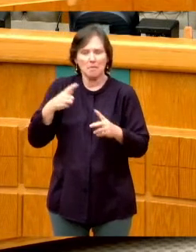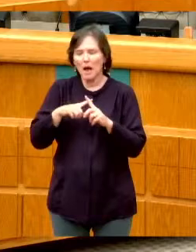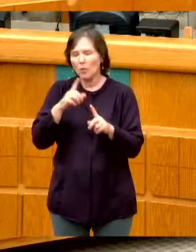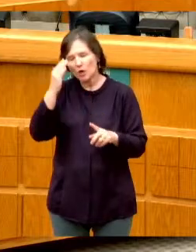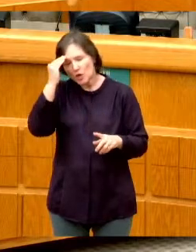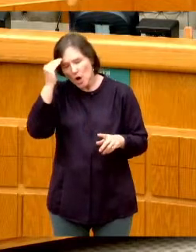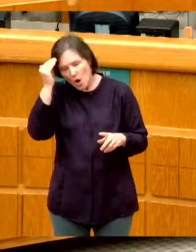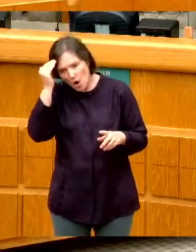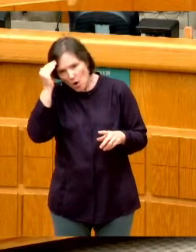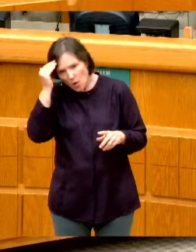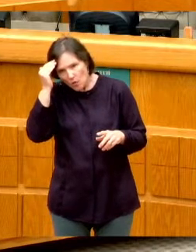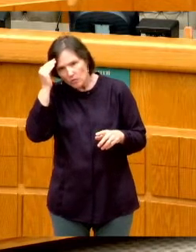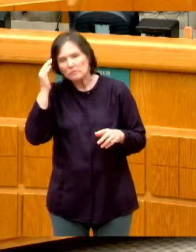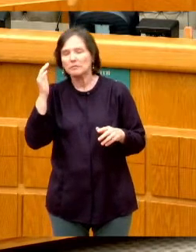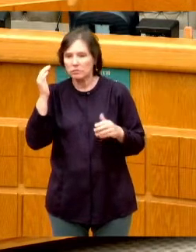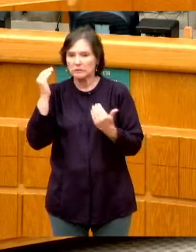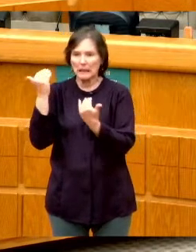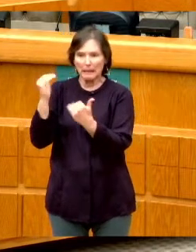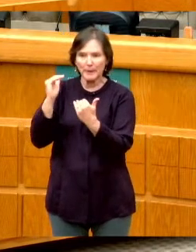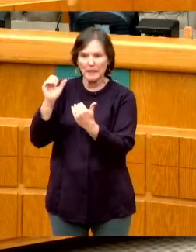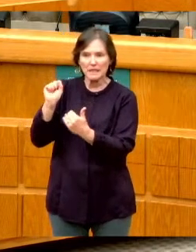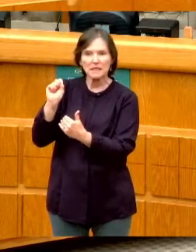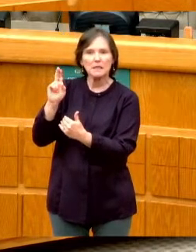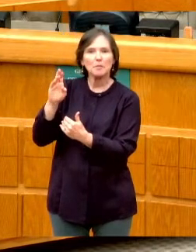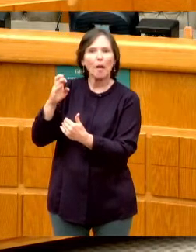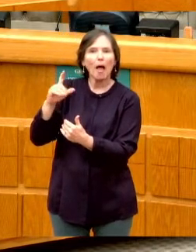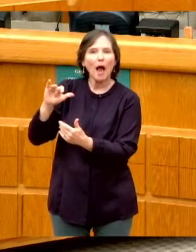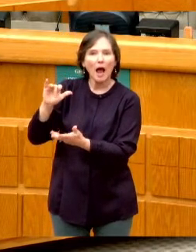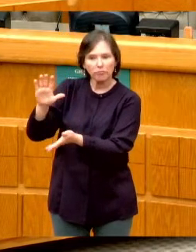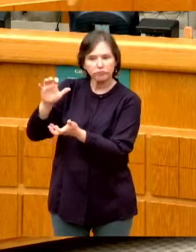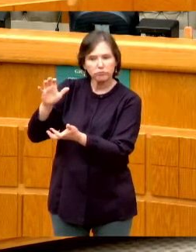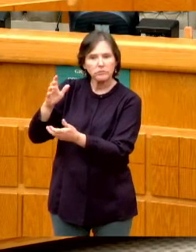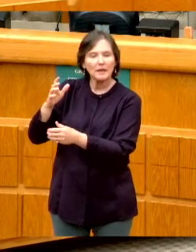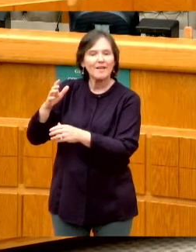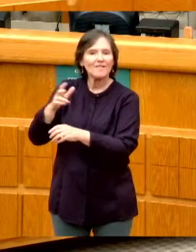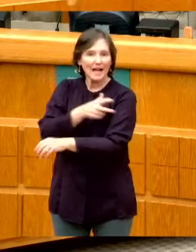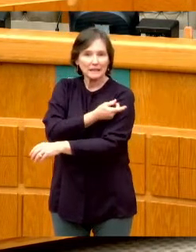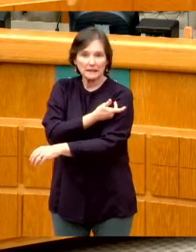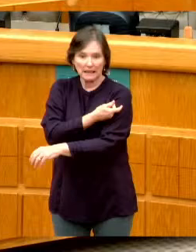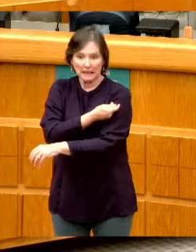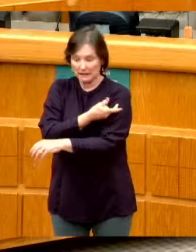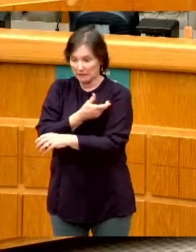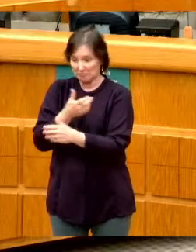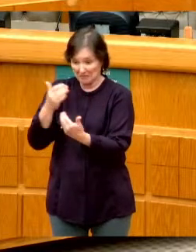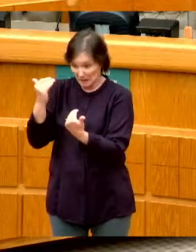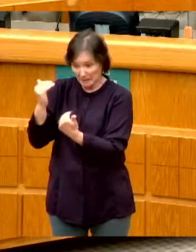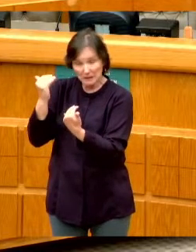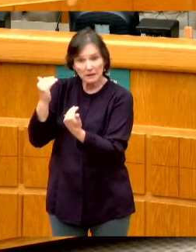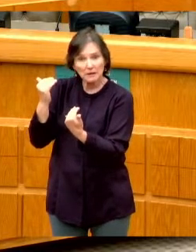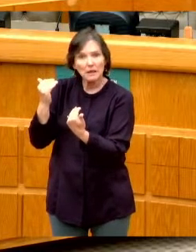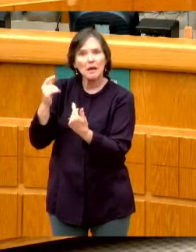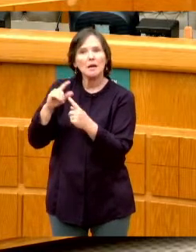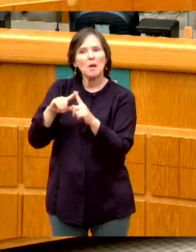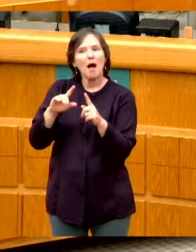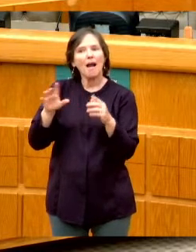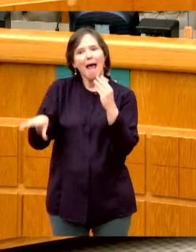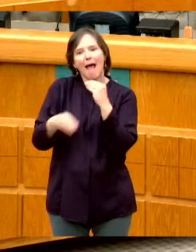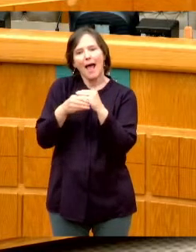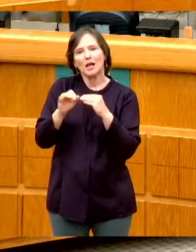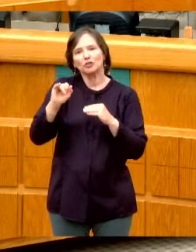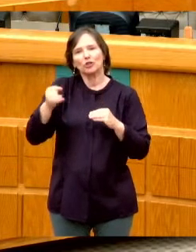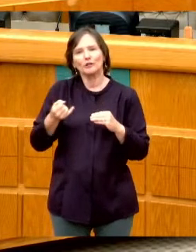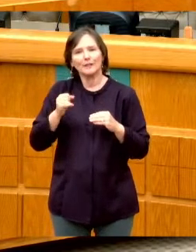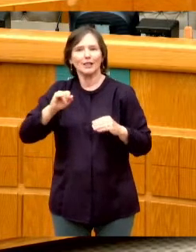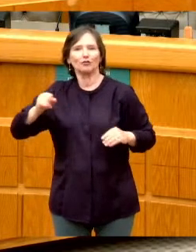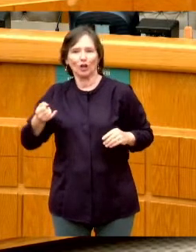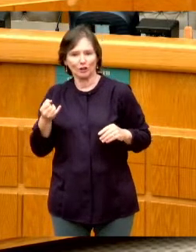Johnson is going to make a major difference. So, we still have this regional hub. We still have a hub inside the city.